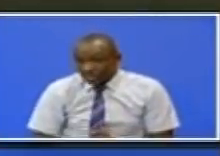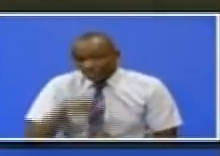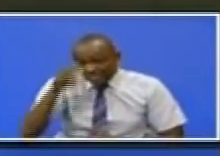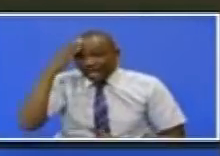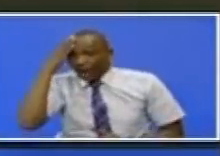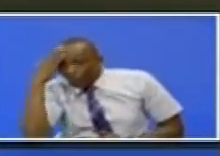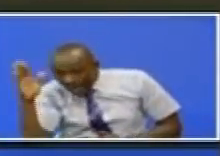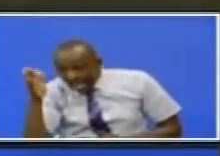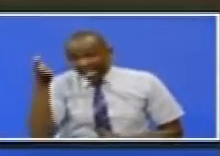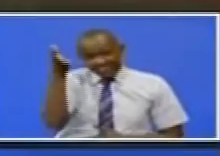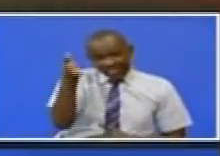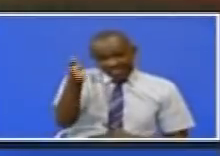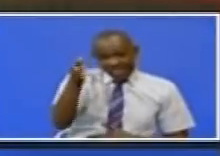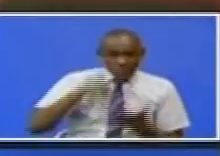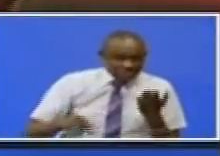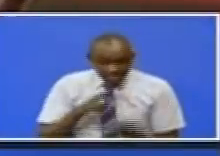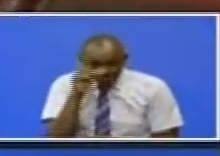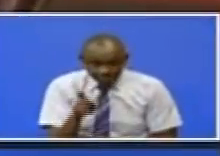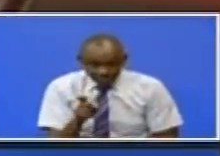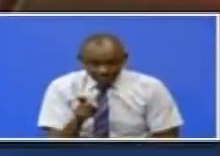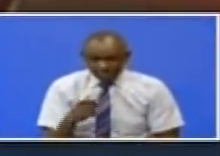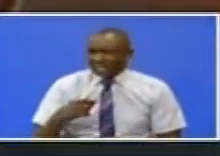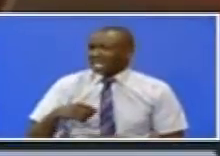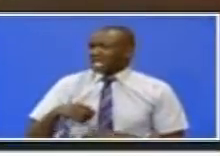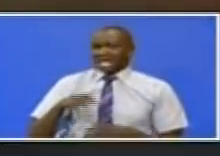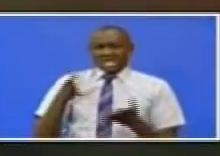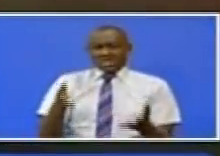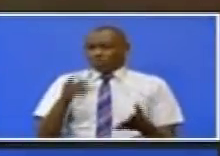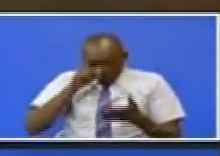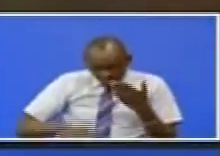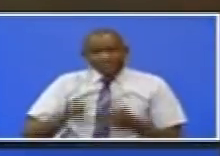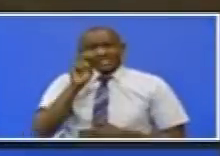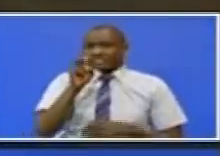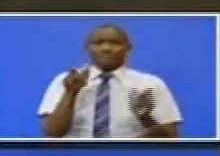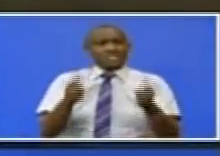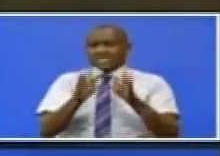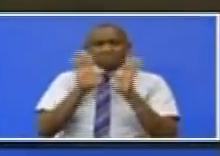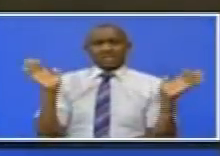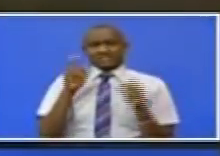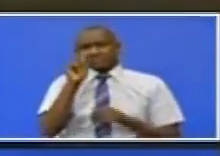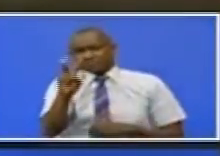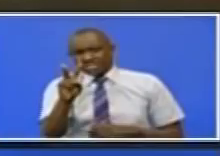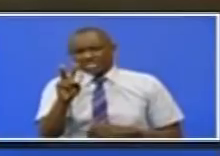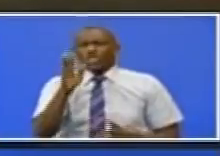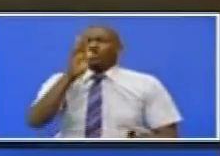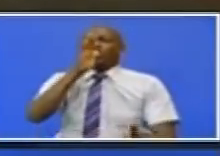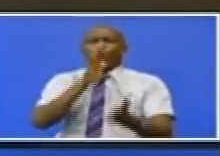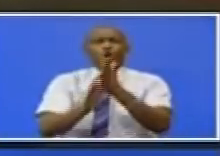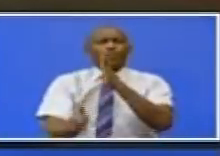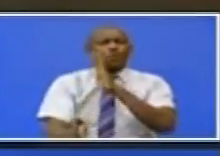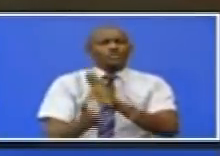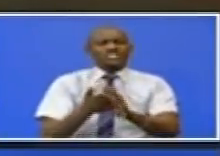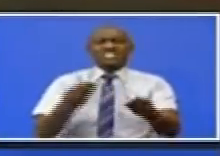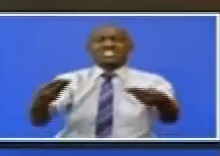you know what exactly you're up against? Apart from what I've seen in the media, no one has served